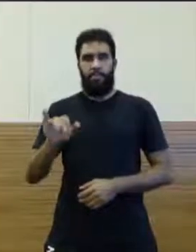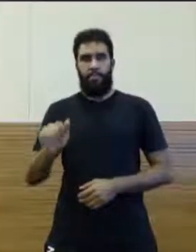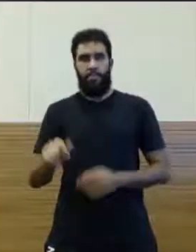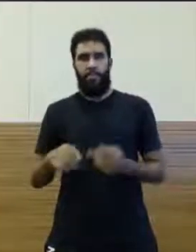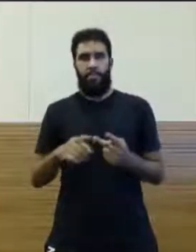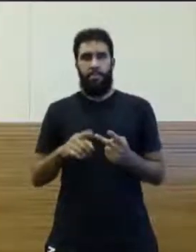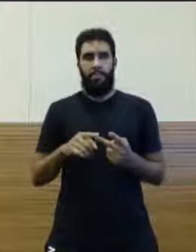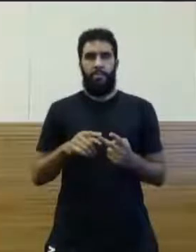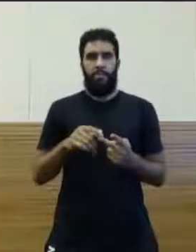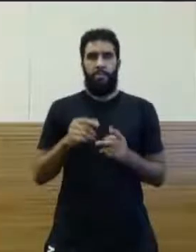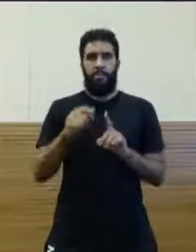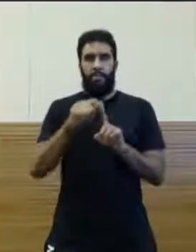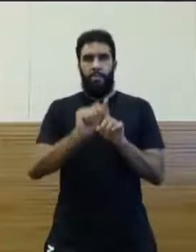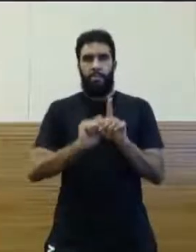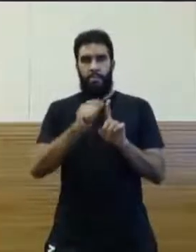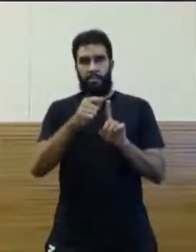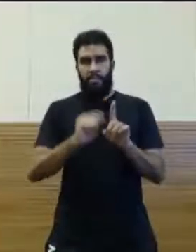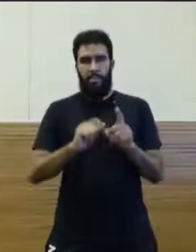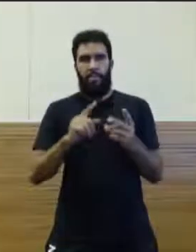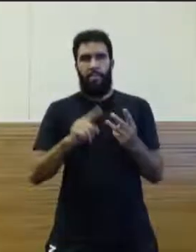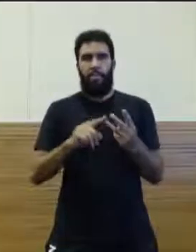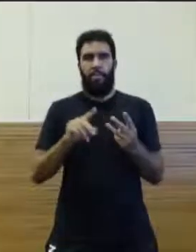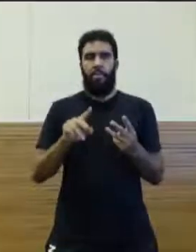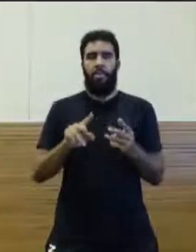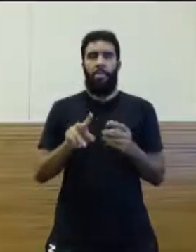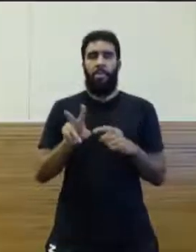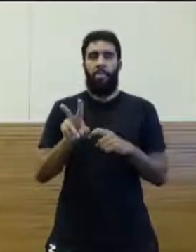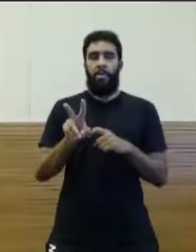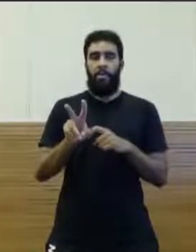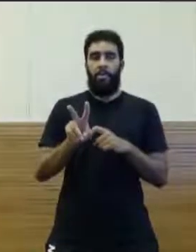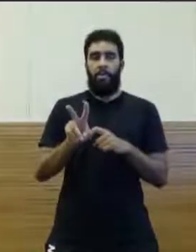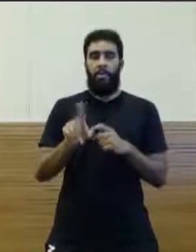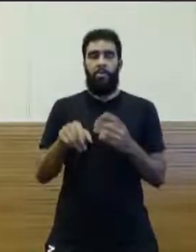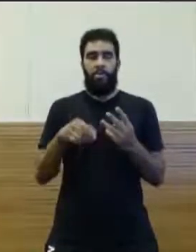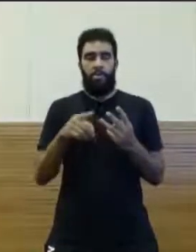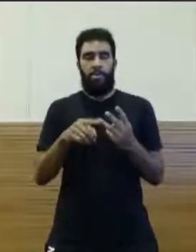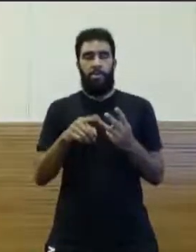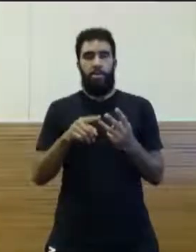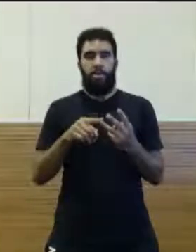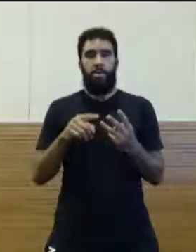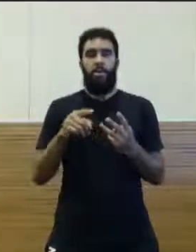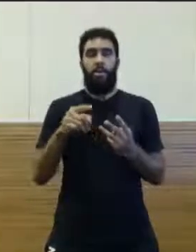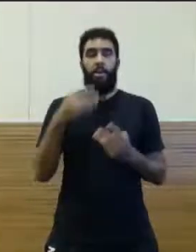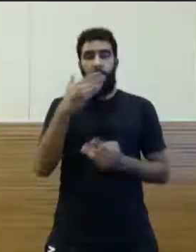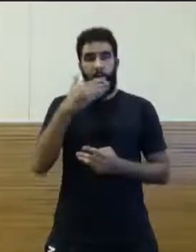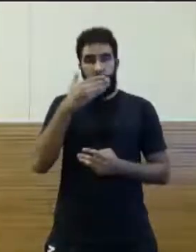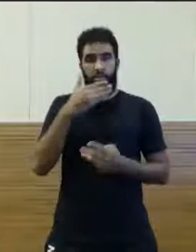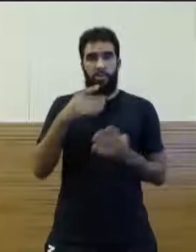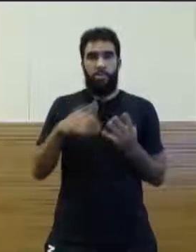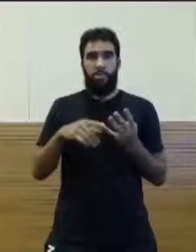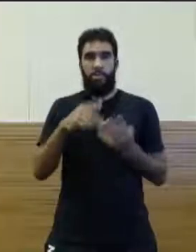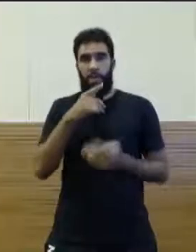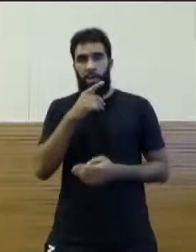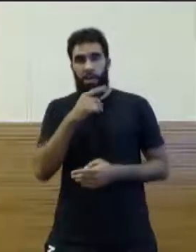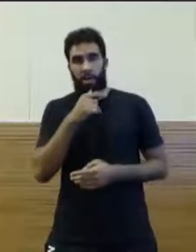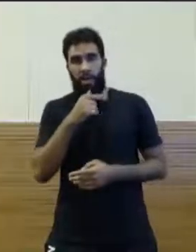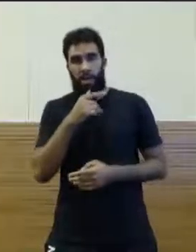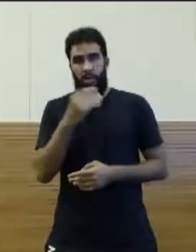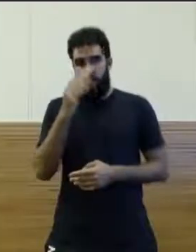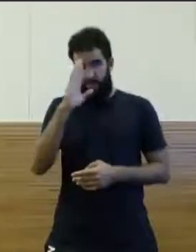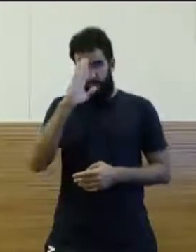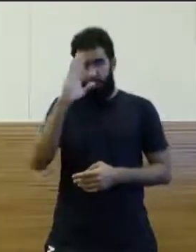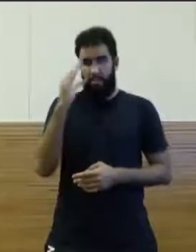cereals, tuberculosis, roots, vegetables, meats, sugars, but we have also